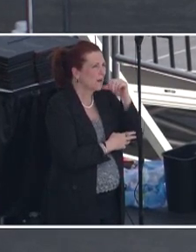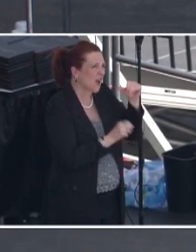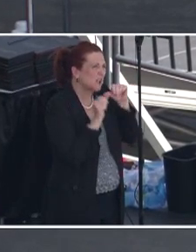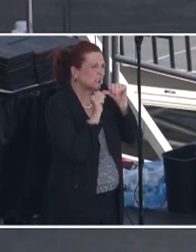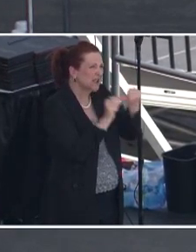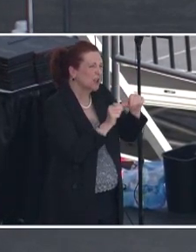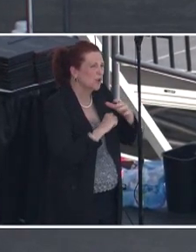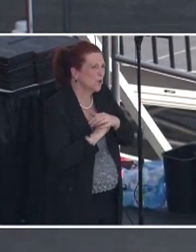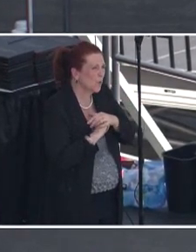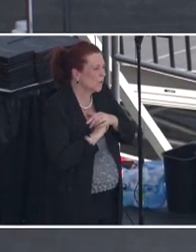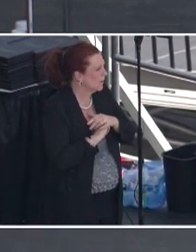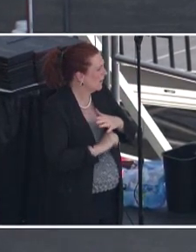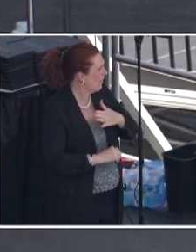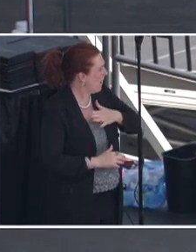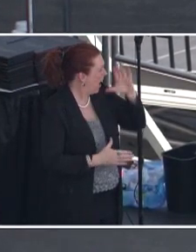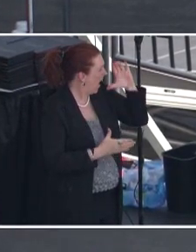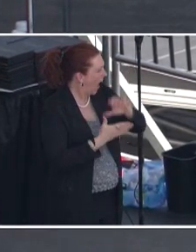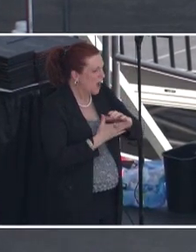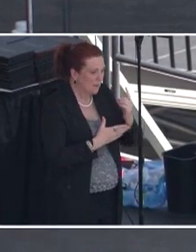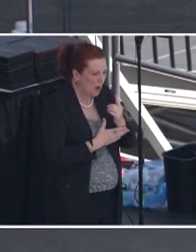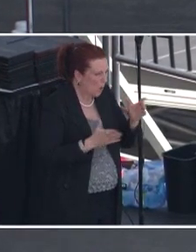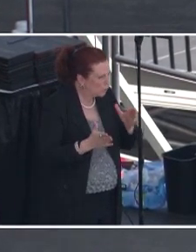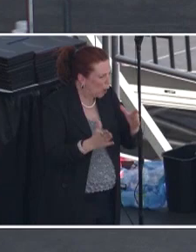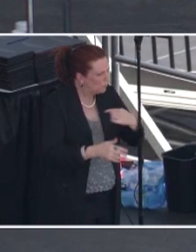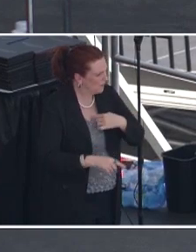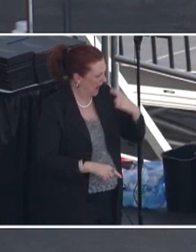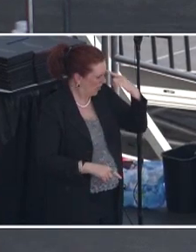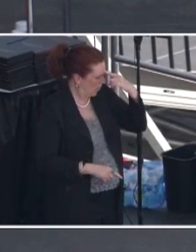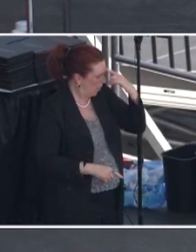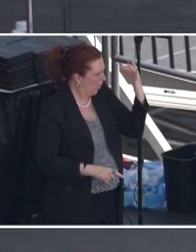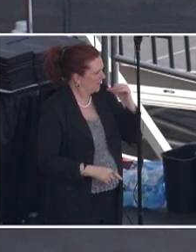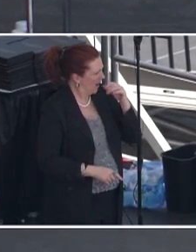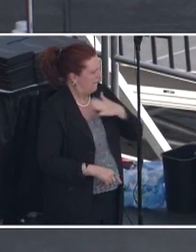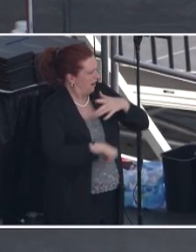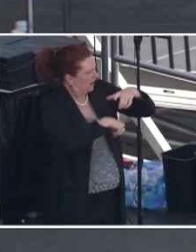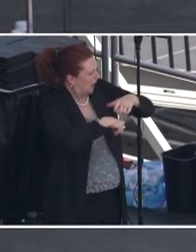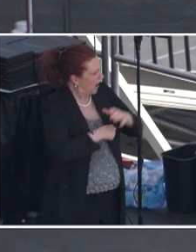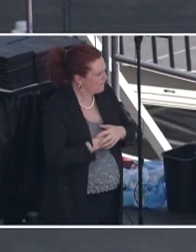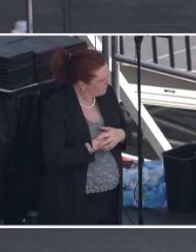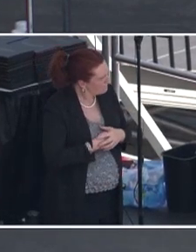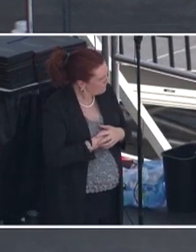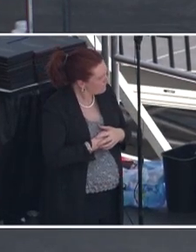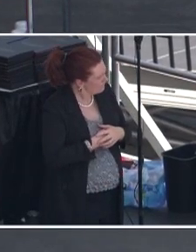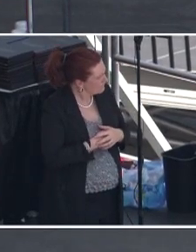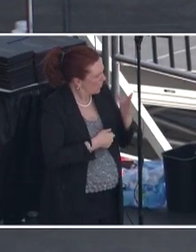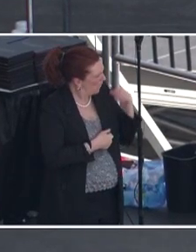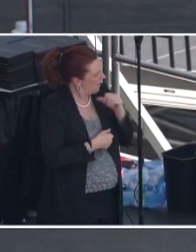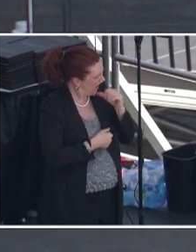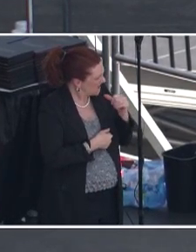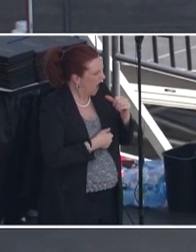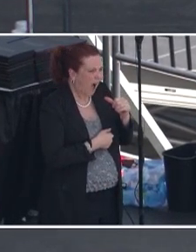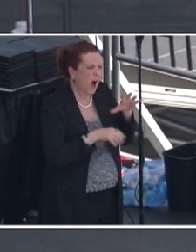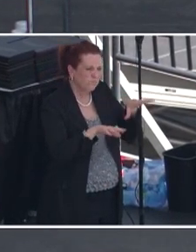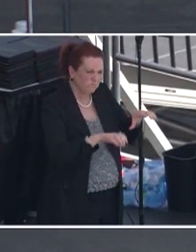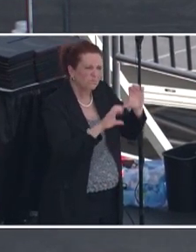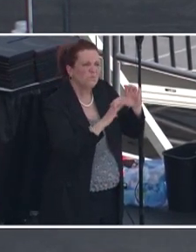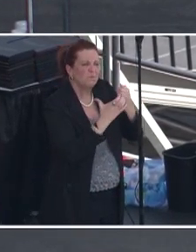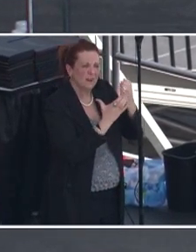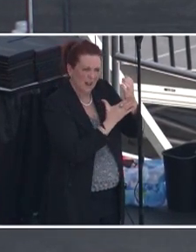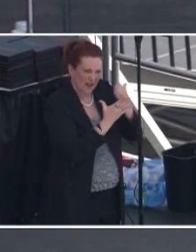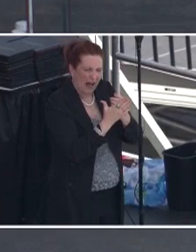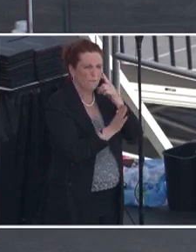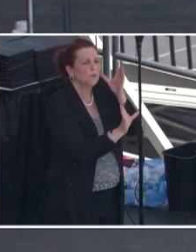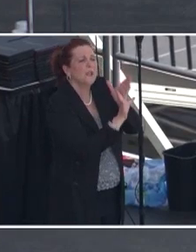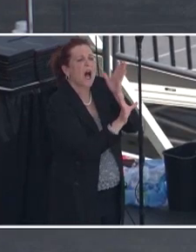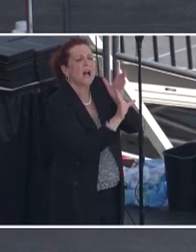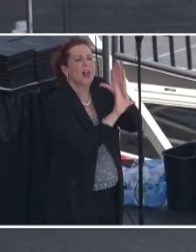I took a challenge. This was my time, and I registered for a class in psychology. I was amazed.